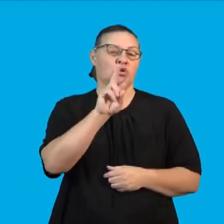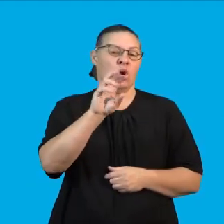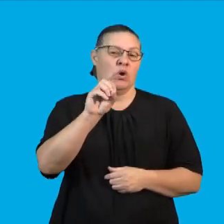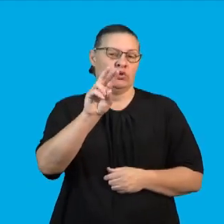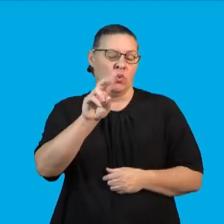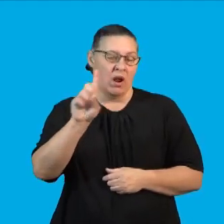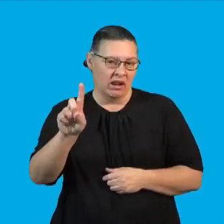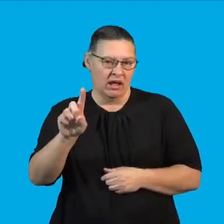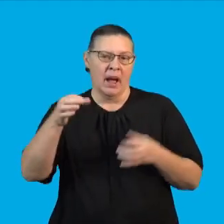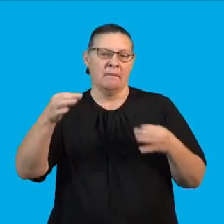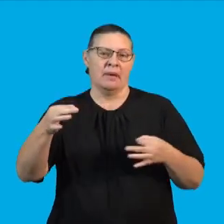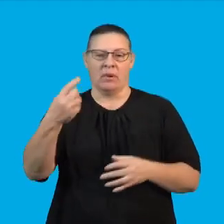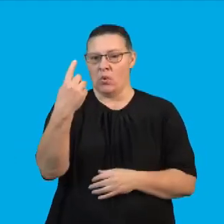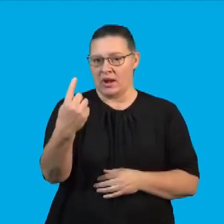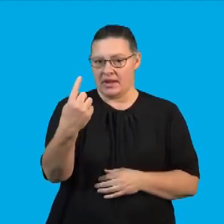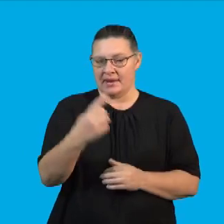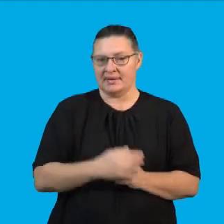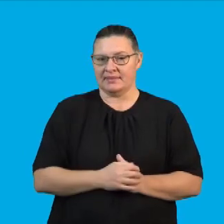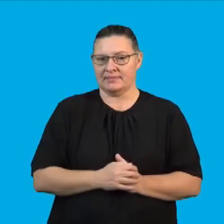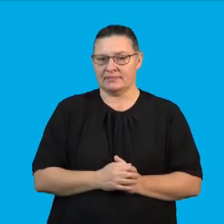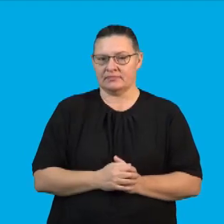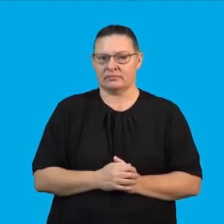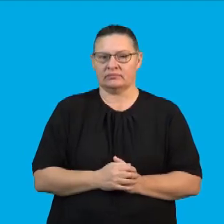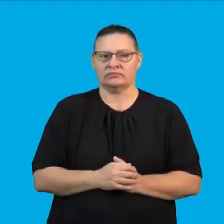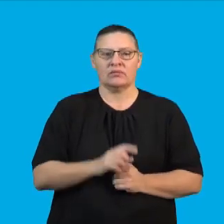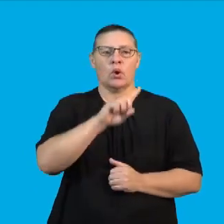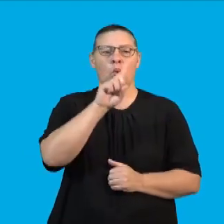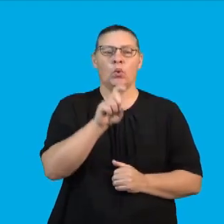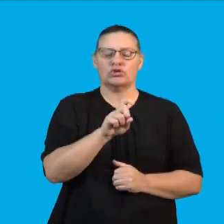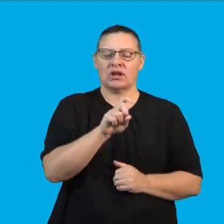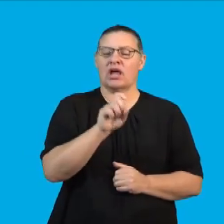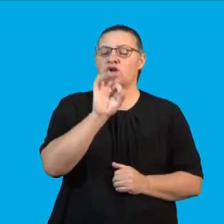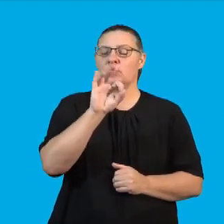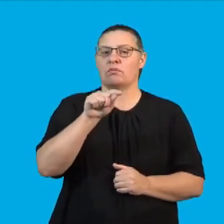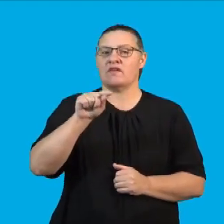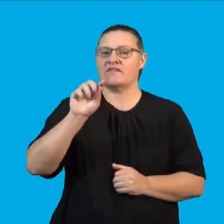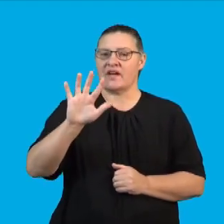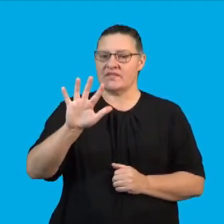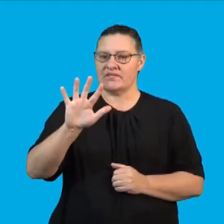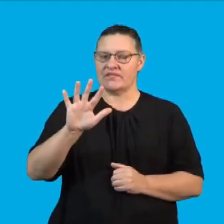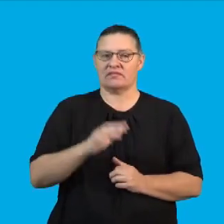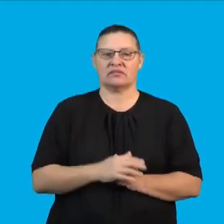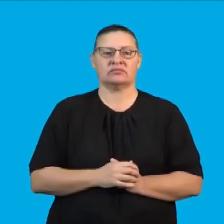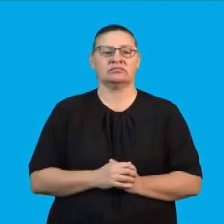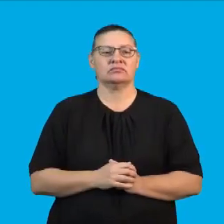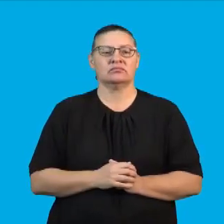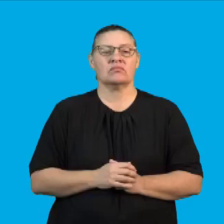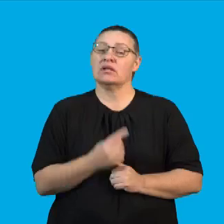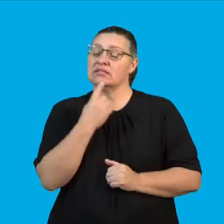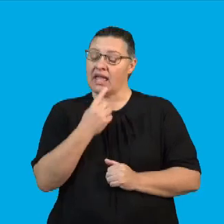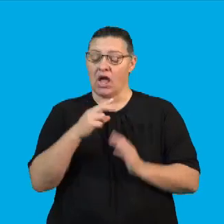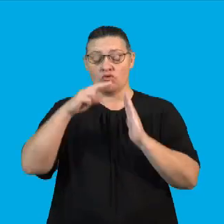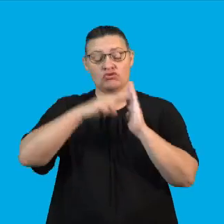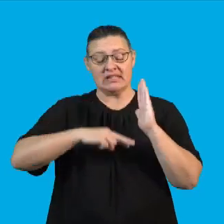November 2021 paper 1, question 3.5. The